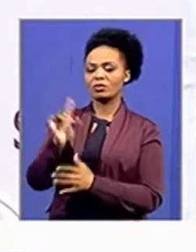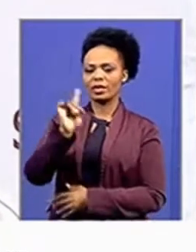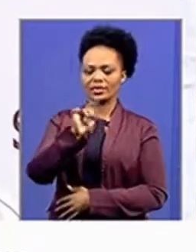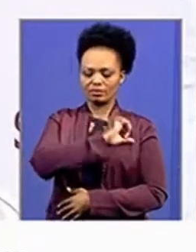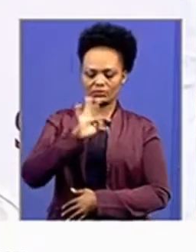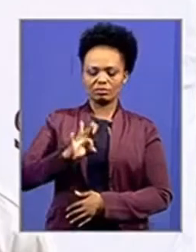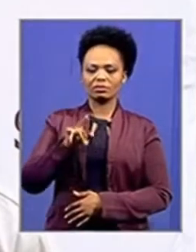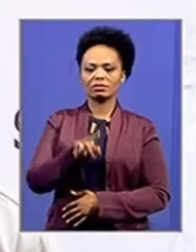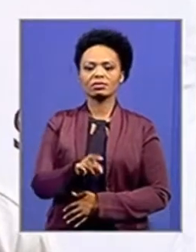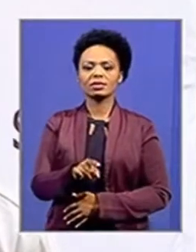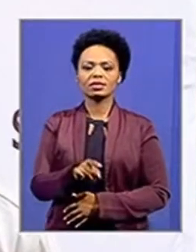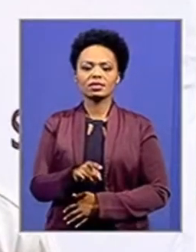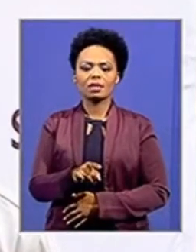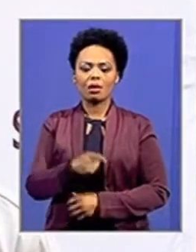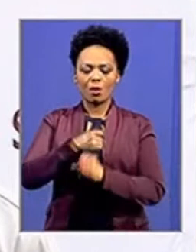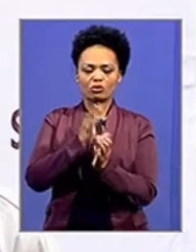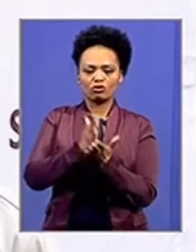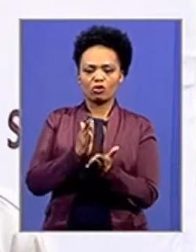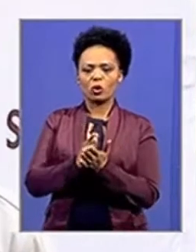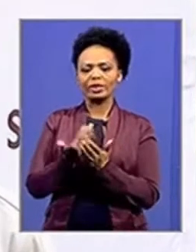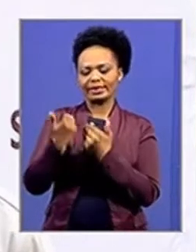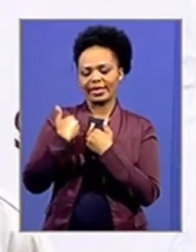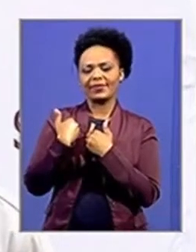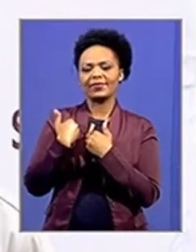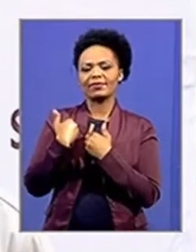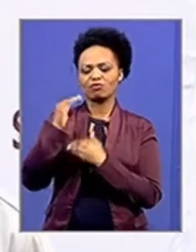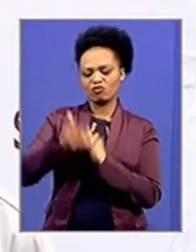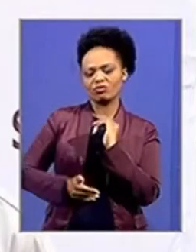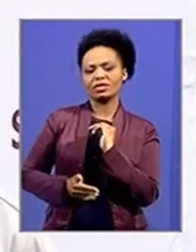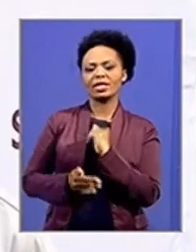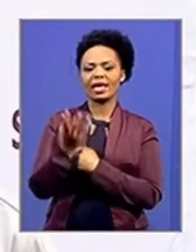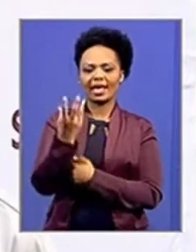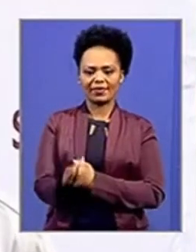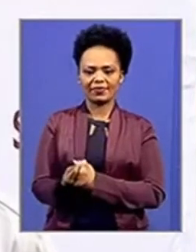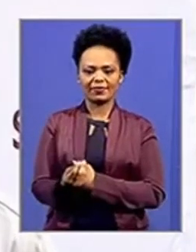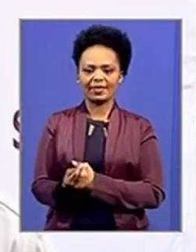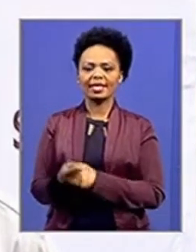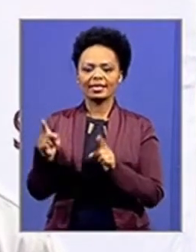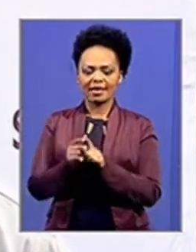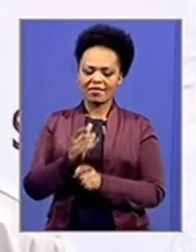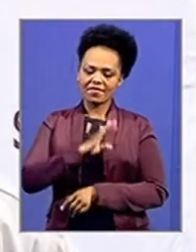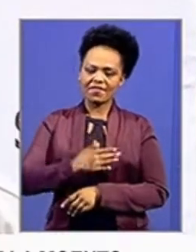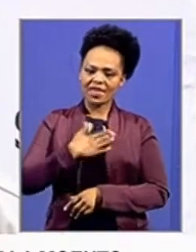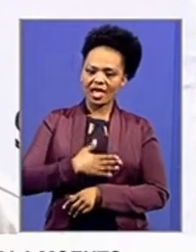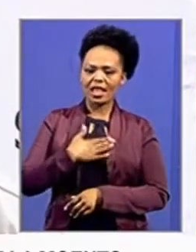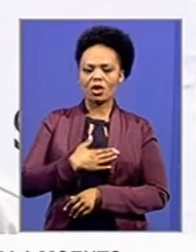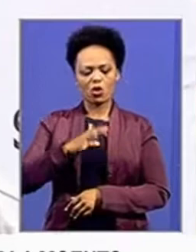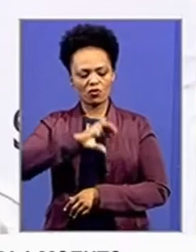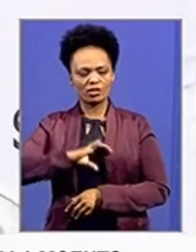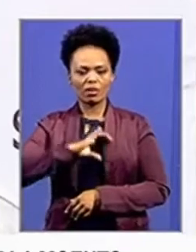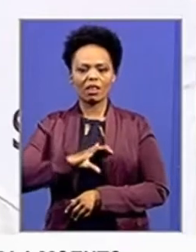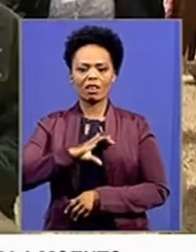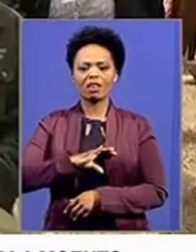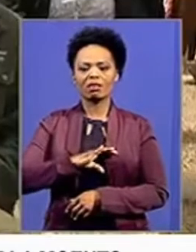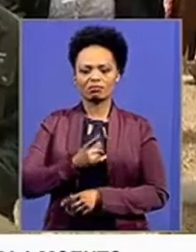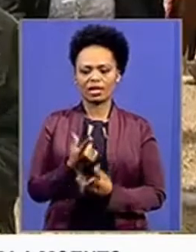safe. But also to make sure that the guests that they are saving also feel comfortable that we have done what we're supposed